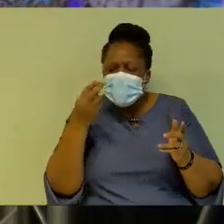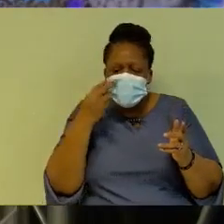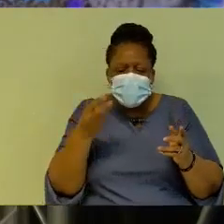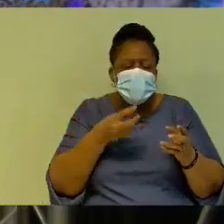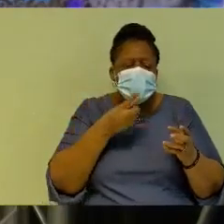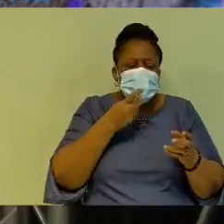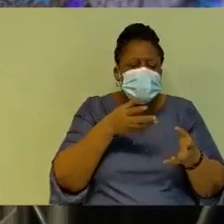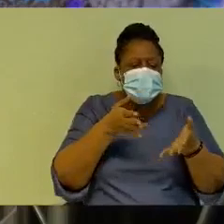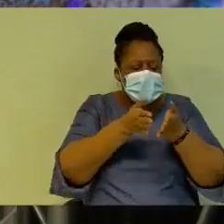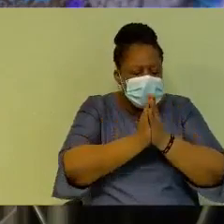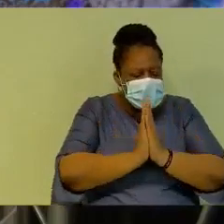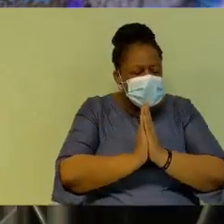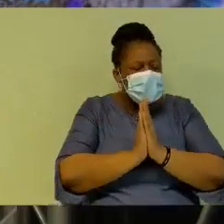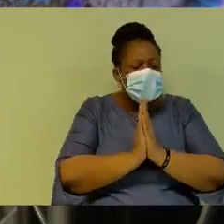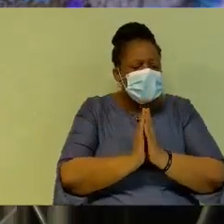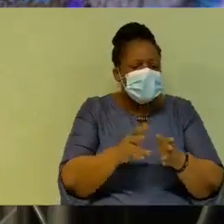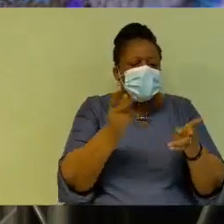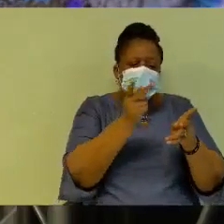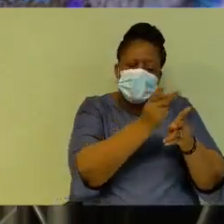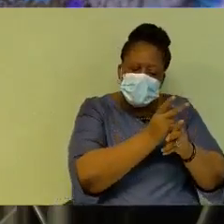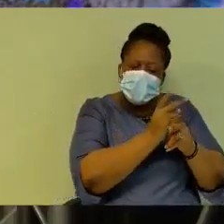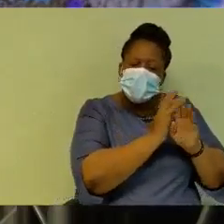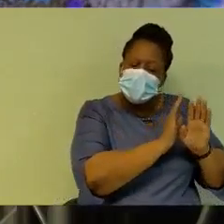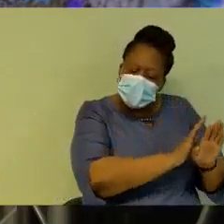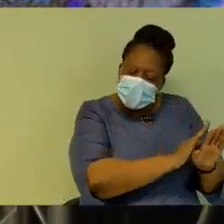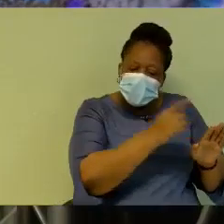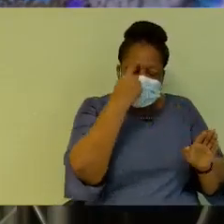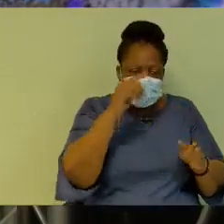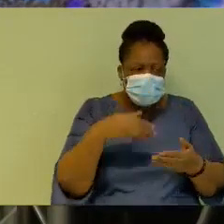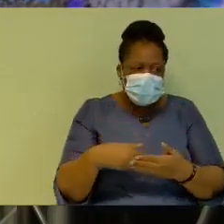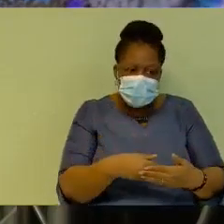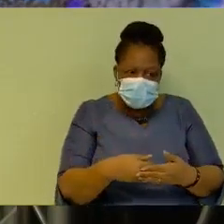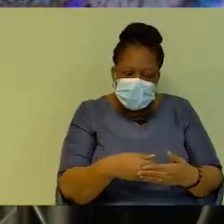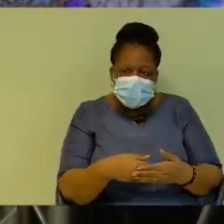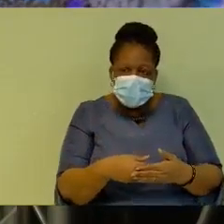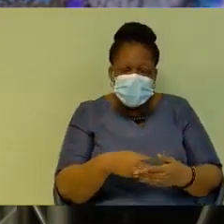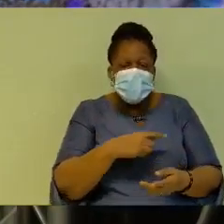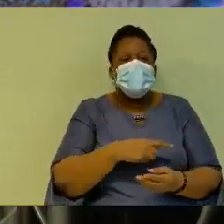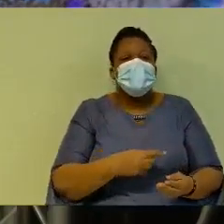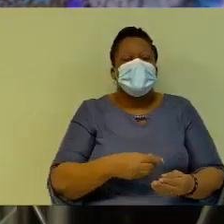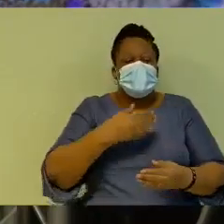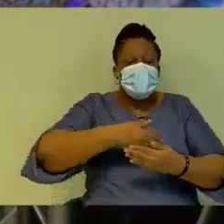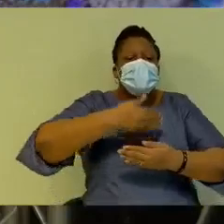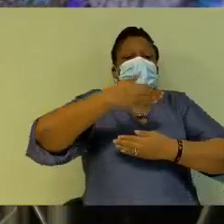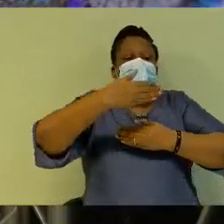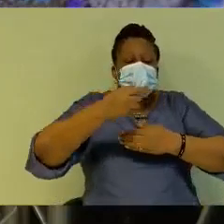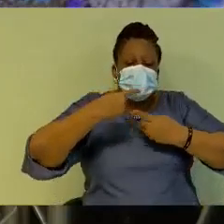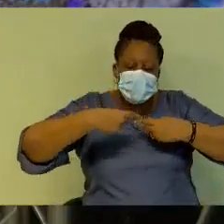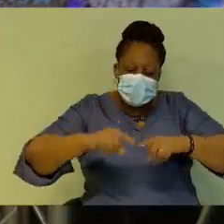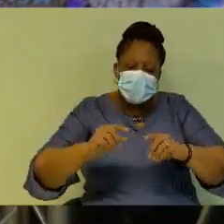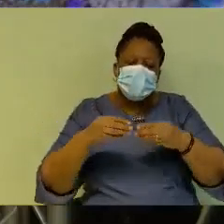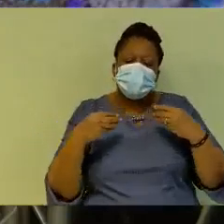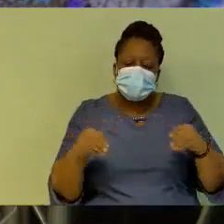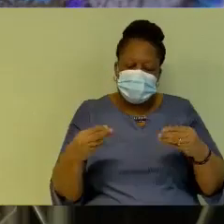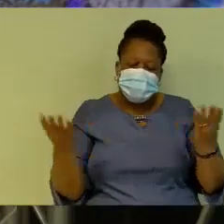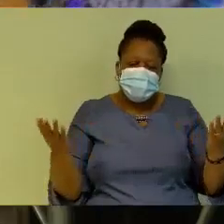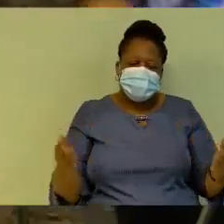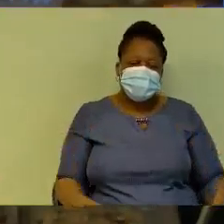know, is there anybody else who can provide coverage of the baby during the time when you're going to the